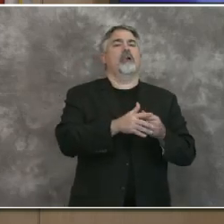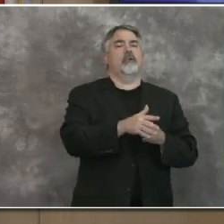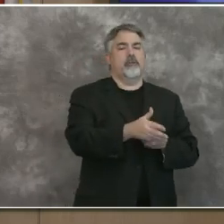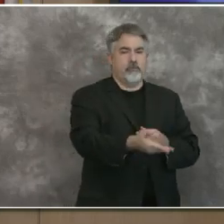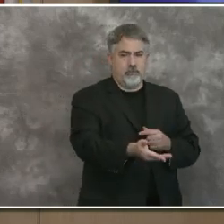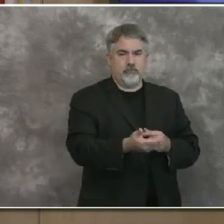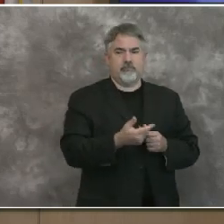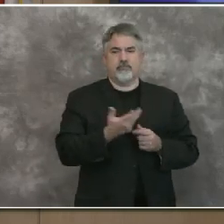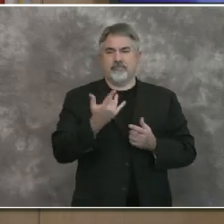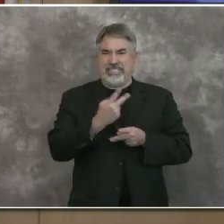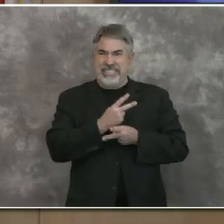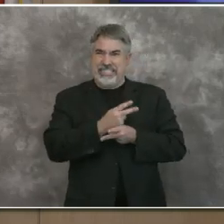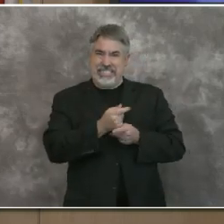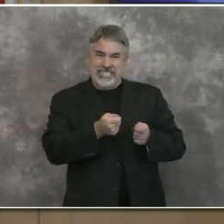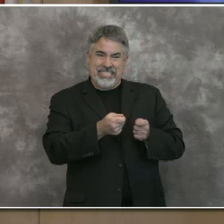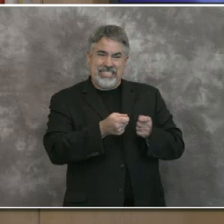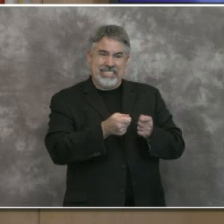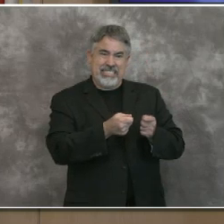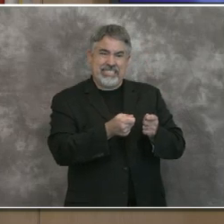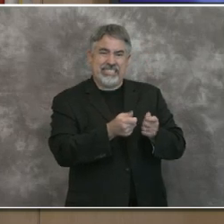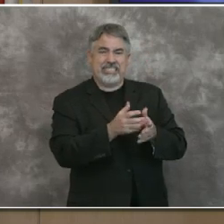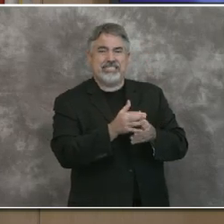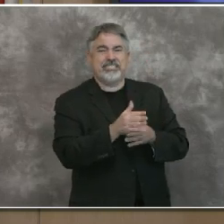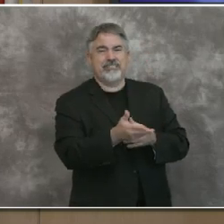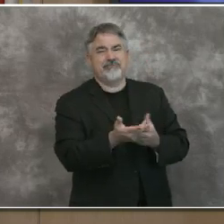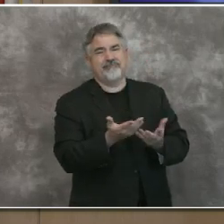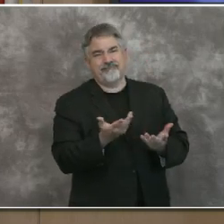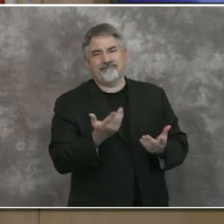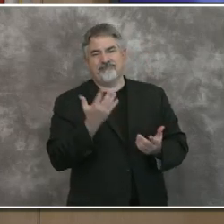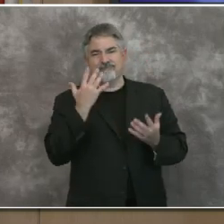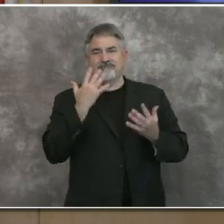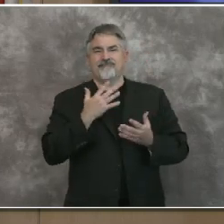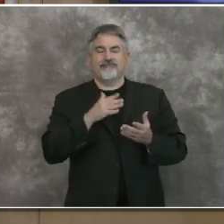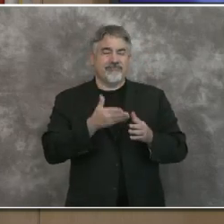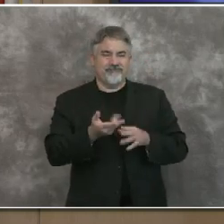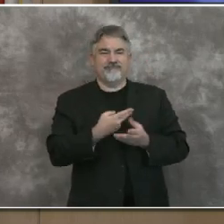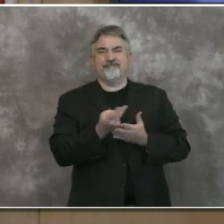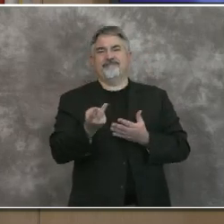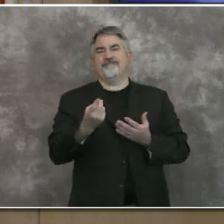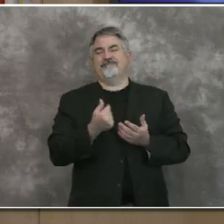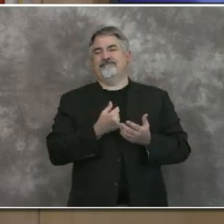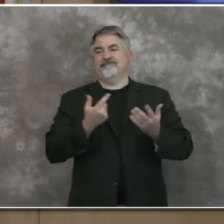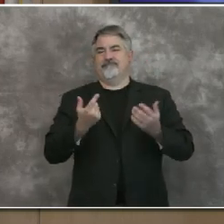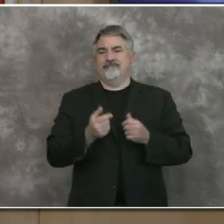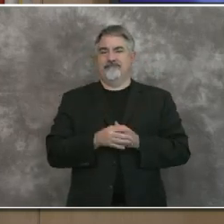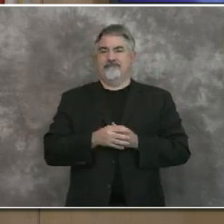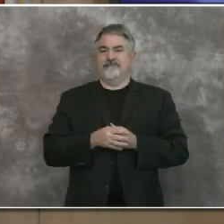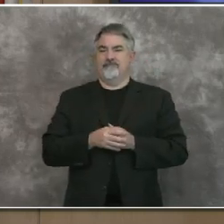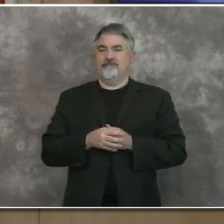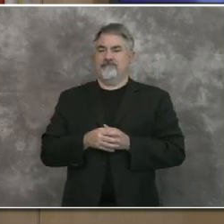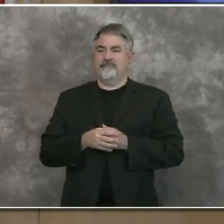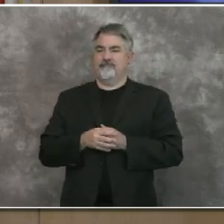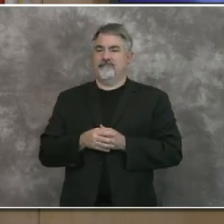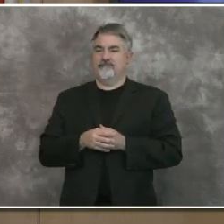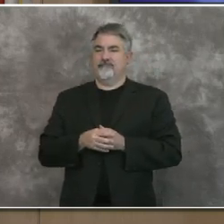then unfortunately some of them die, and we are able to include that in their death certificates.